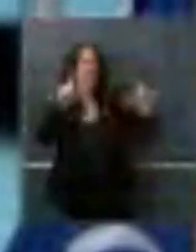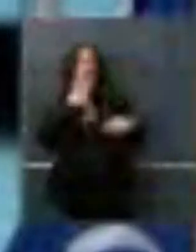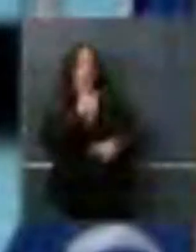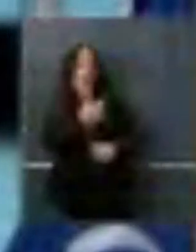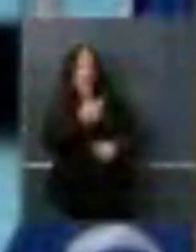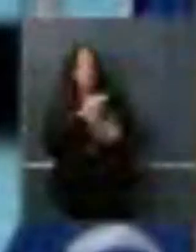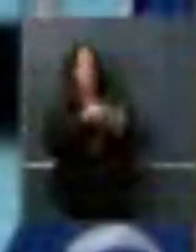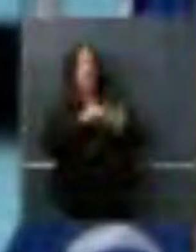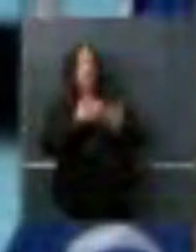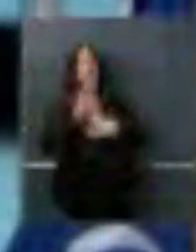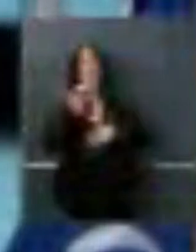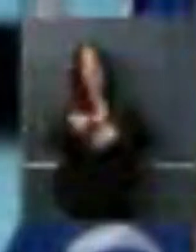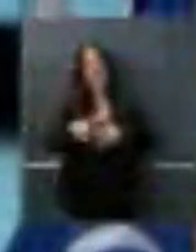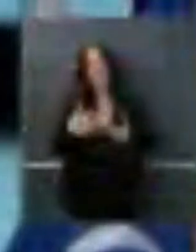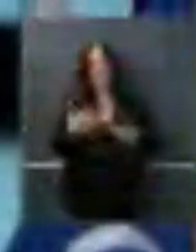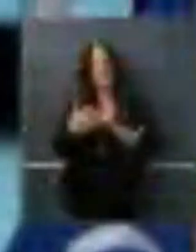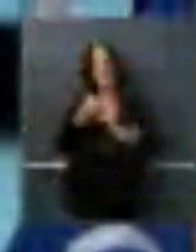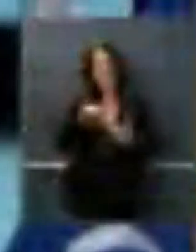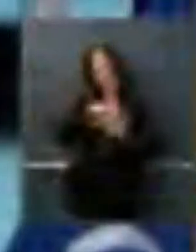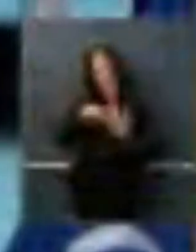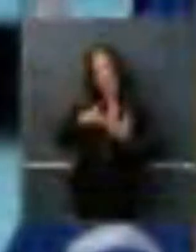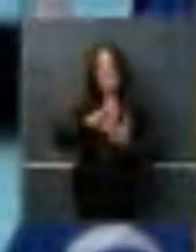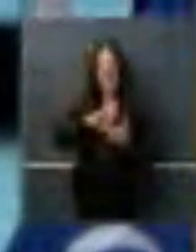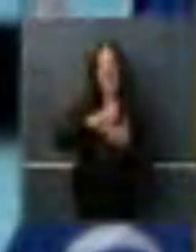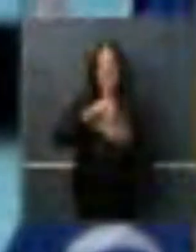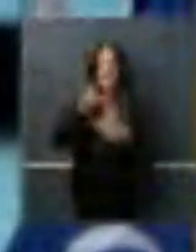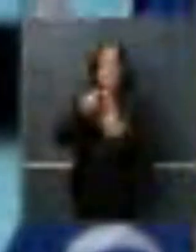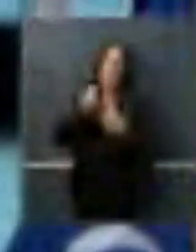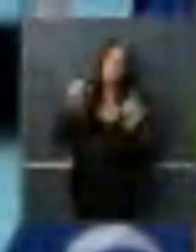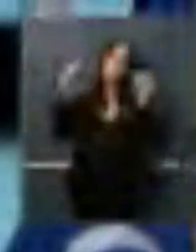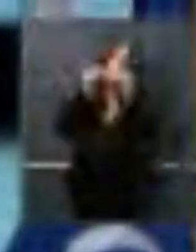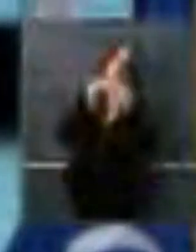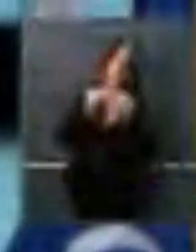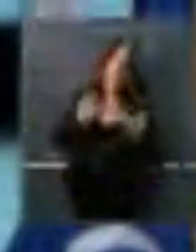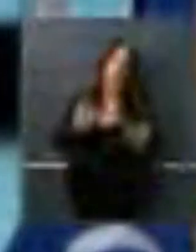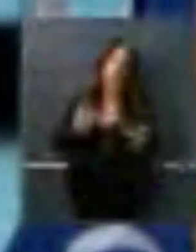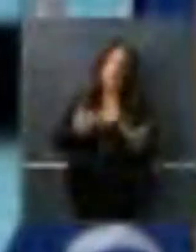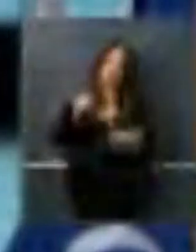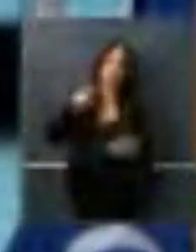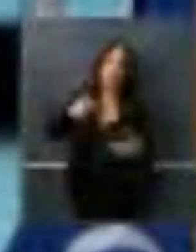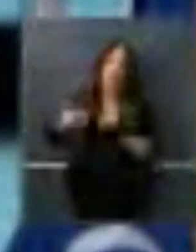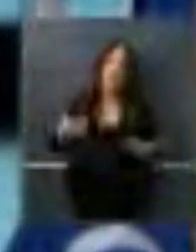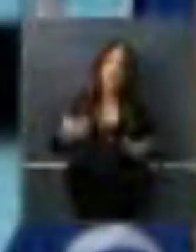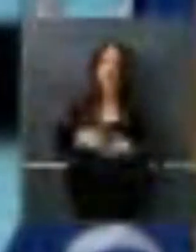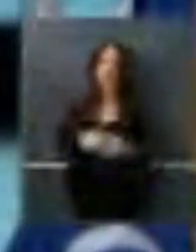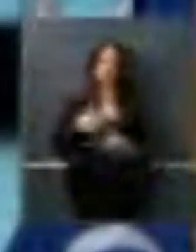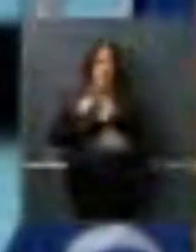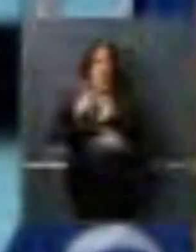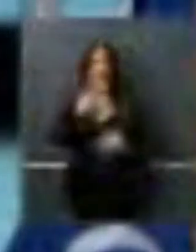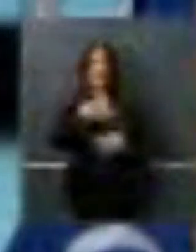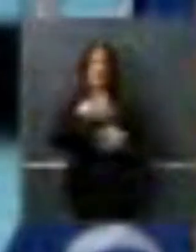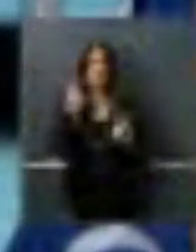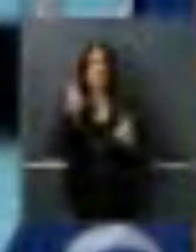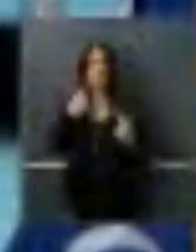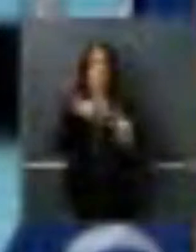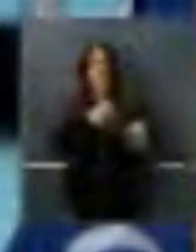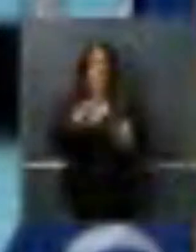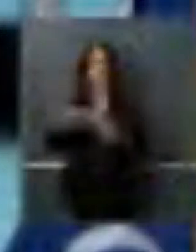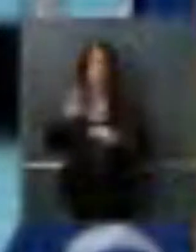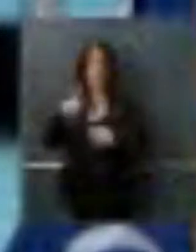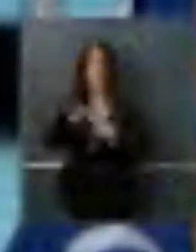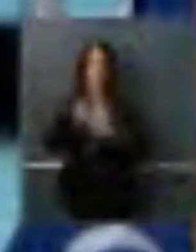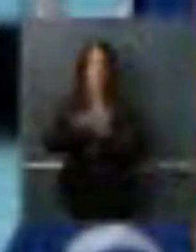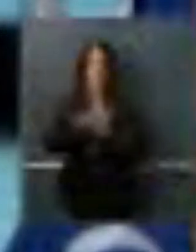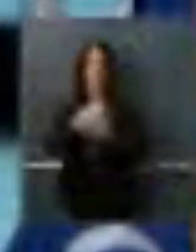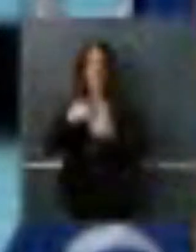recognize in the spirit of your question, you talked about the fall, sort of marking a real sense of urgency to make sure